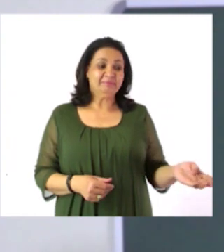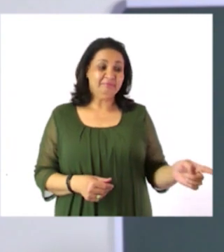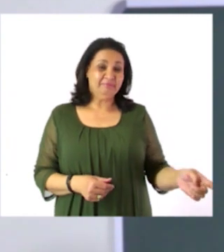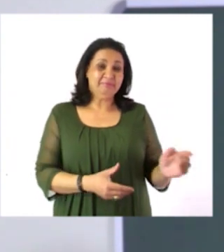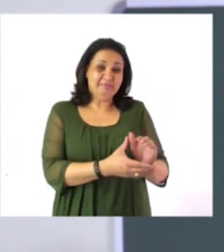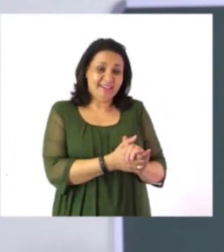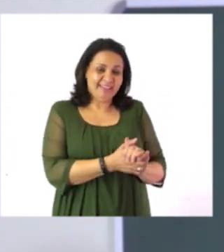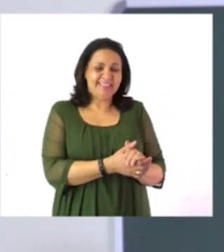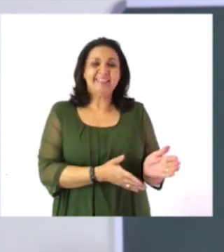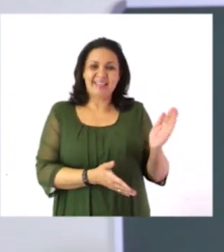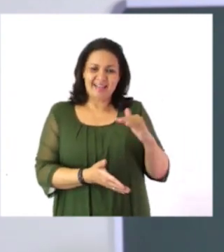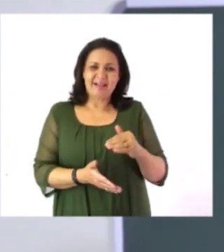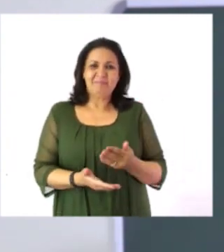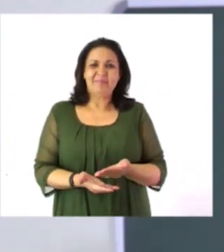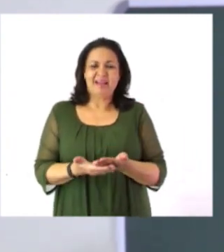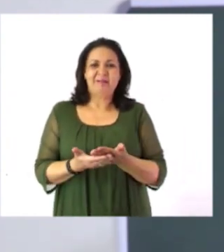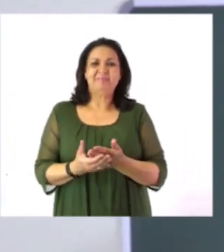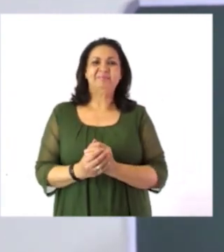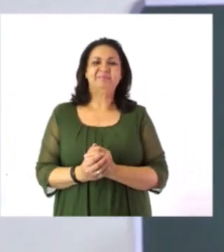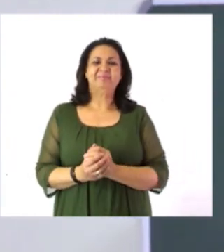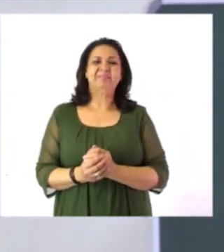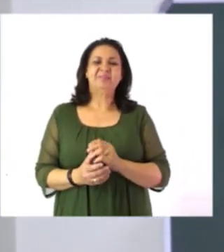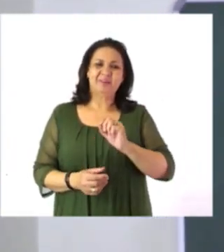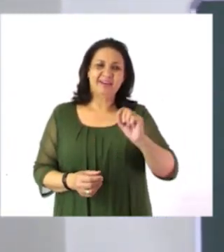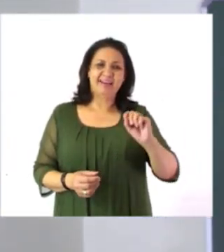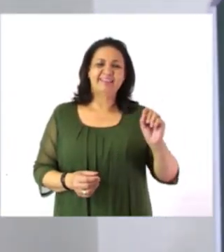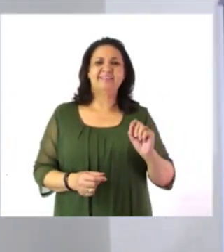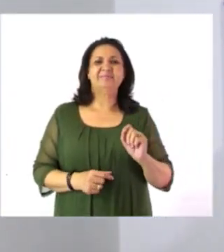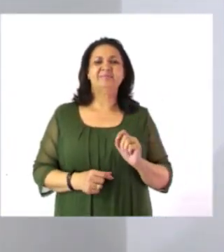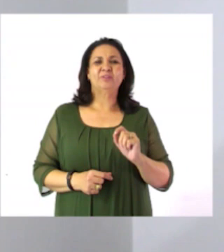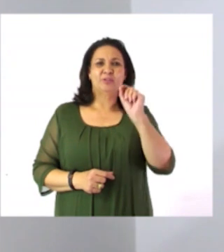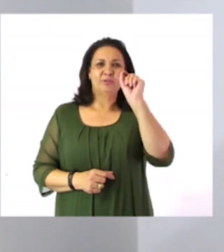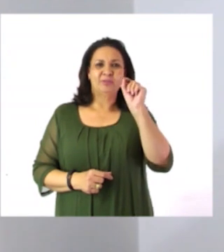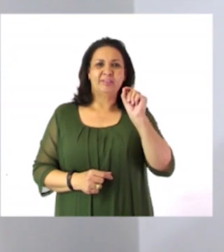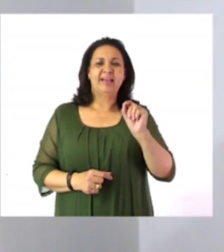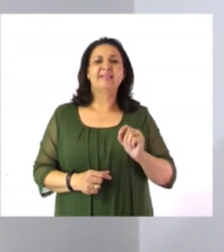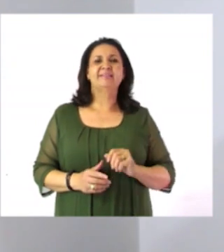write letter M for us on the dotted lines. Can you do that?